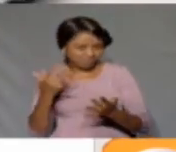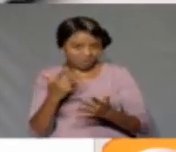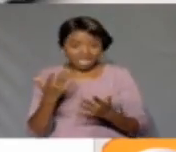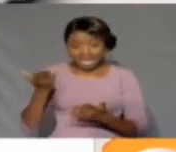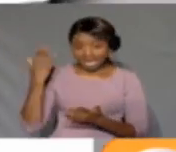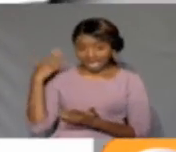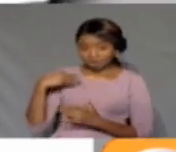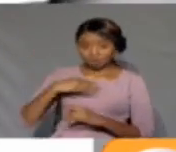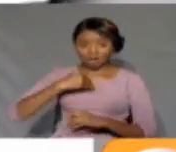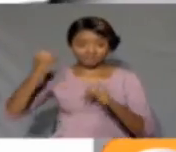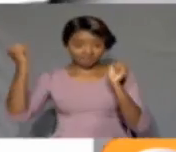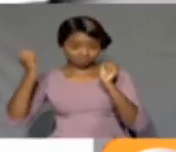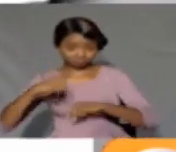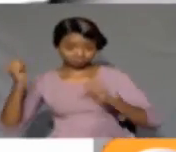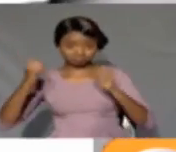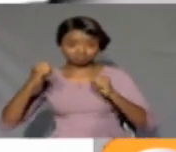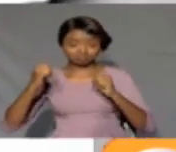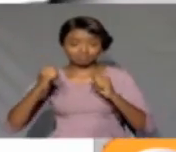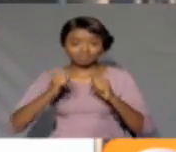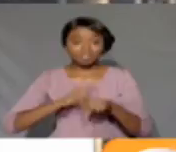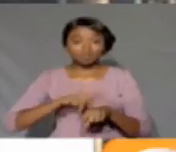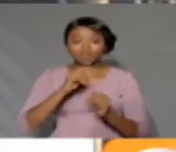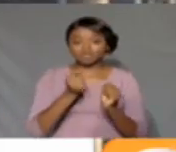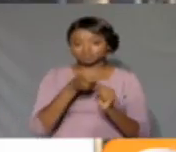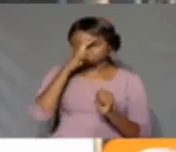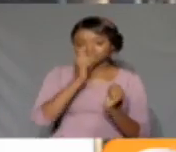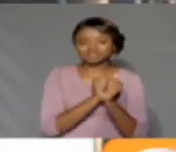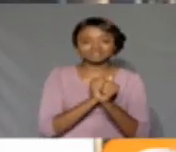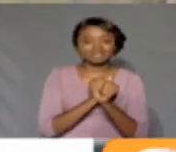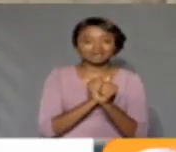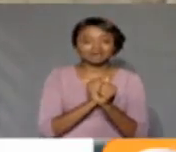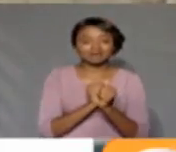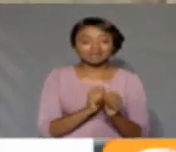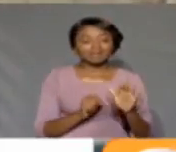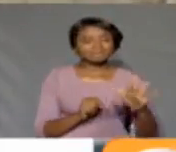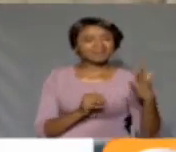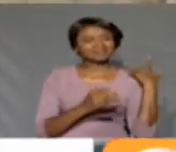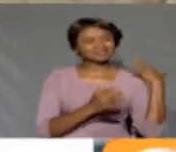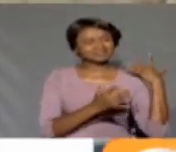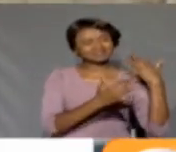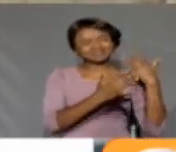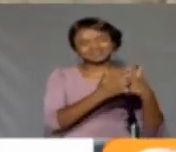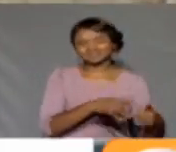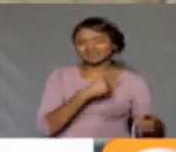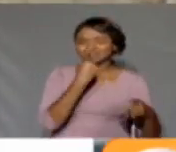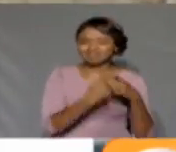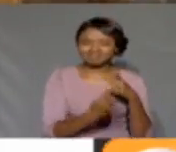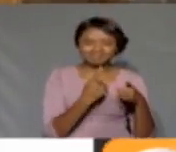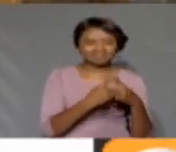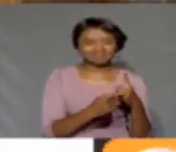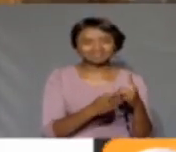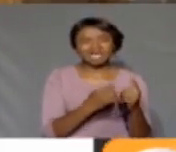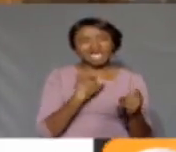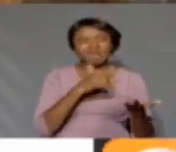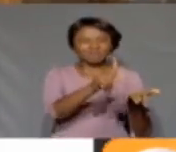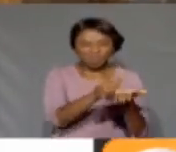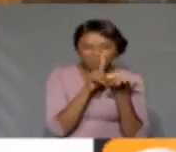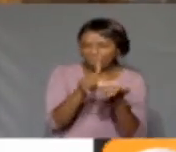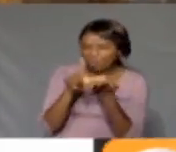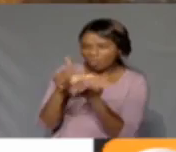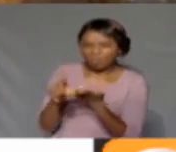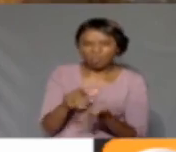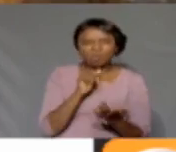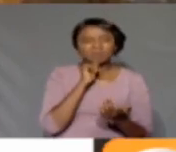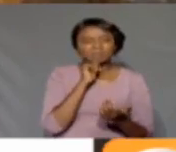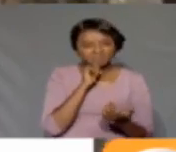agreement dated 27 September 2010. The miller has for years now been struggling under growing debt and posting a